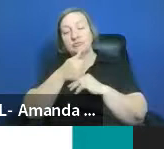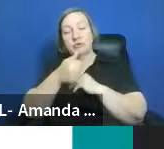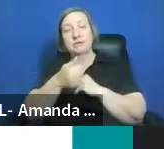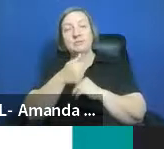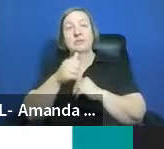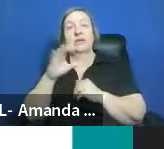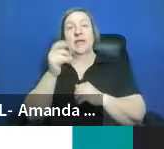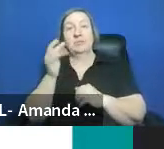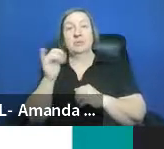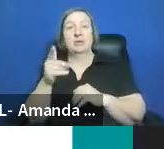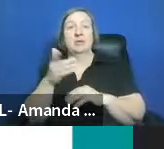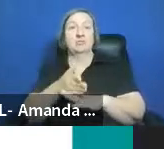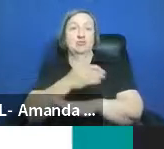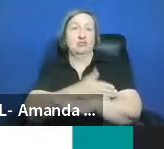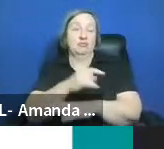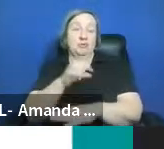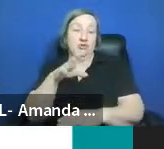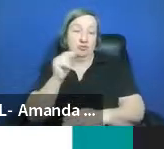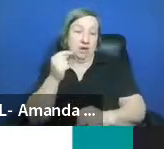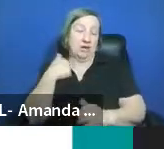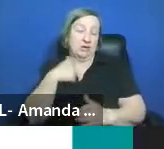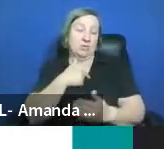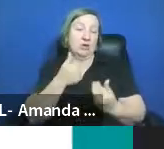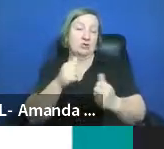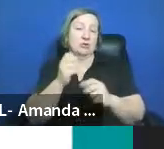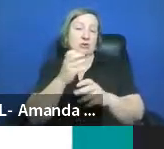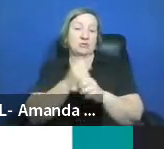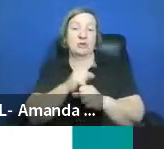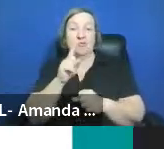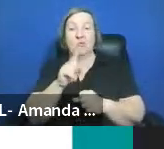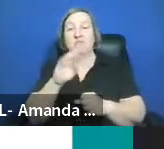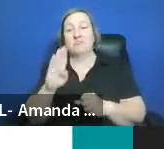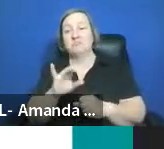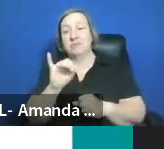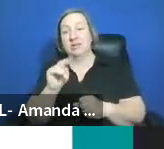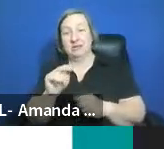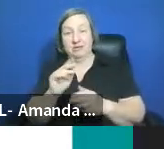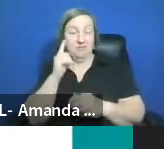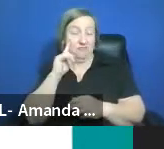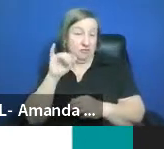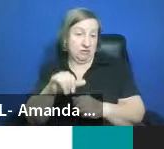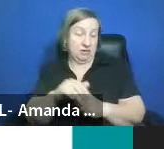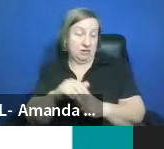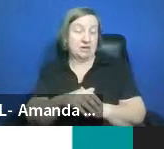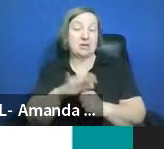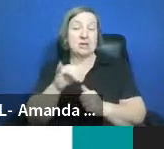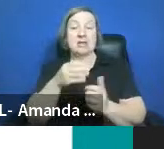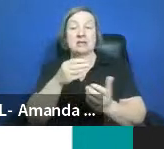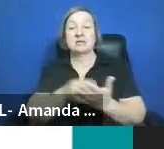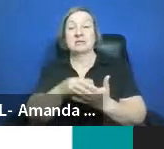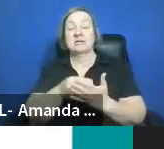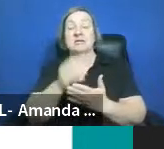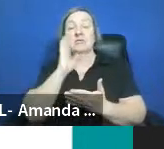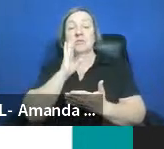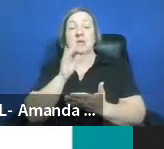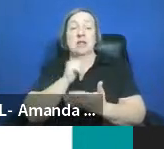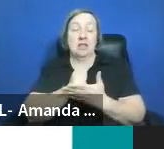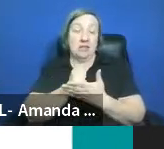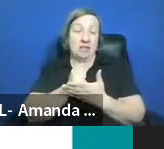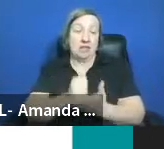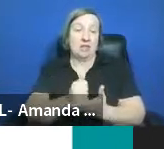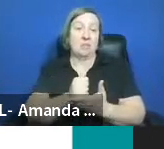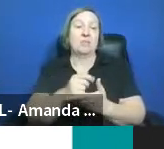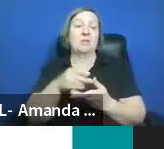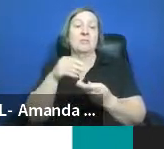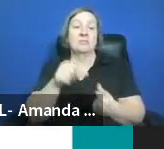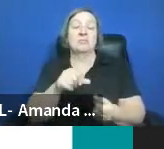Grant. I think we're pursuing $1 billion on that. And that is funds that will help fund the light